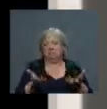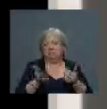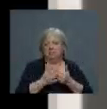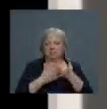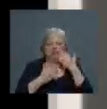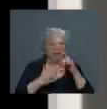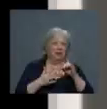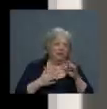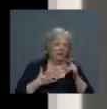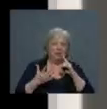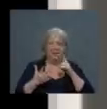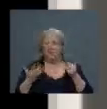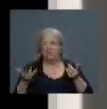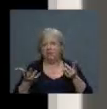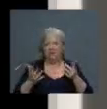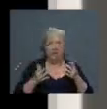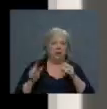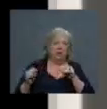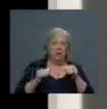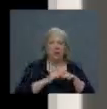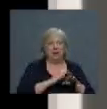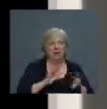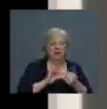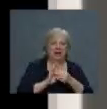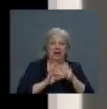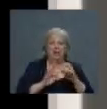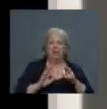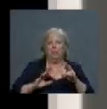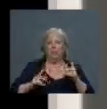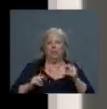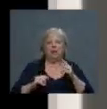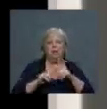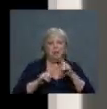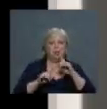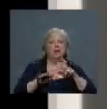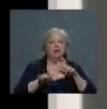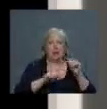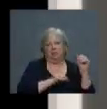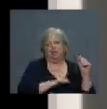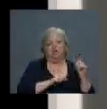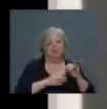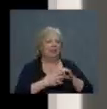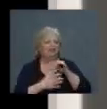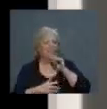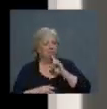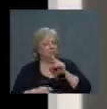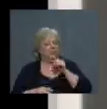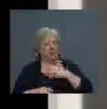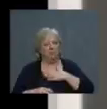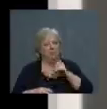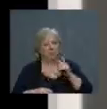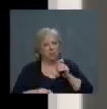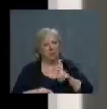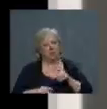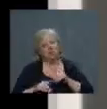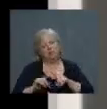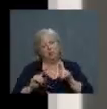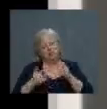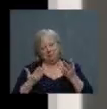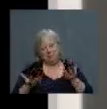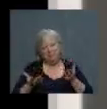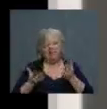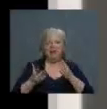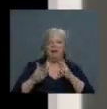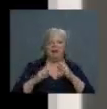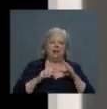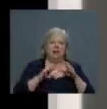I don't know if they just ended up moving in, but they did vacate the property. That's really not my question, but anyway. So the